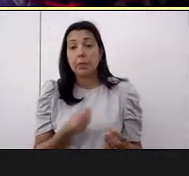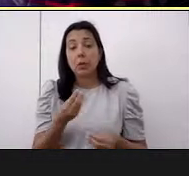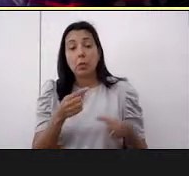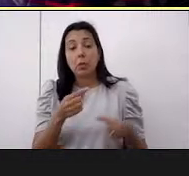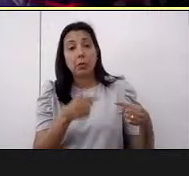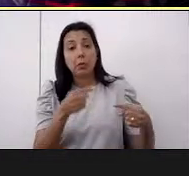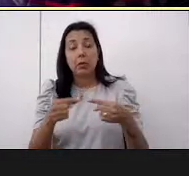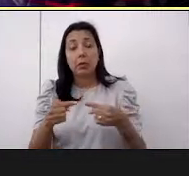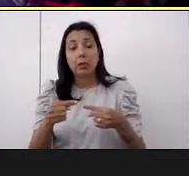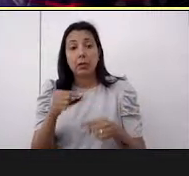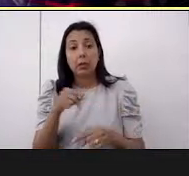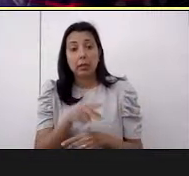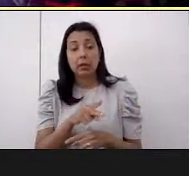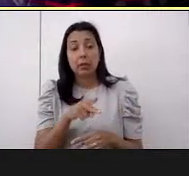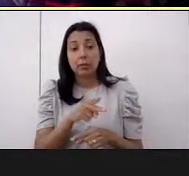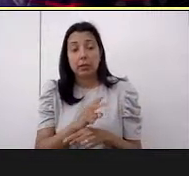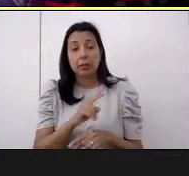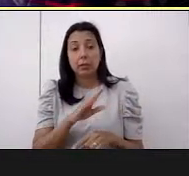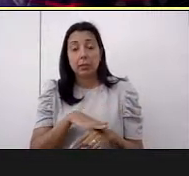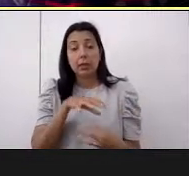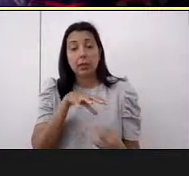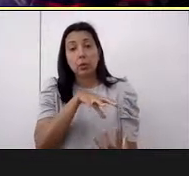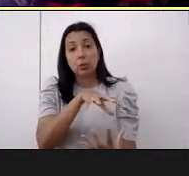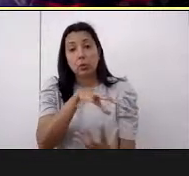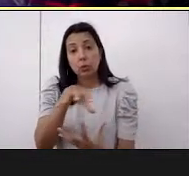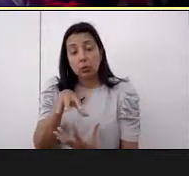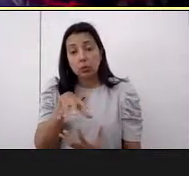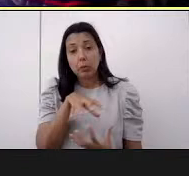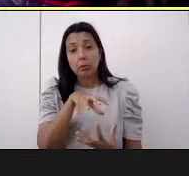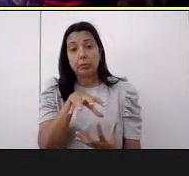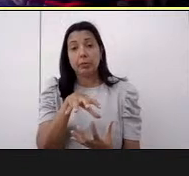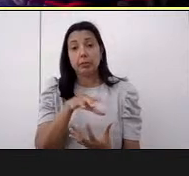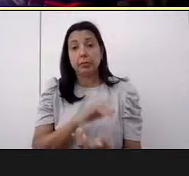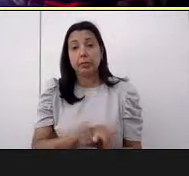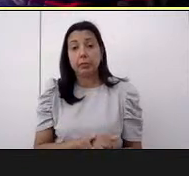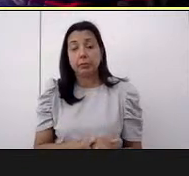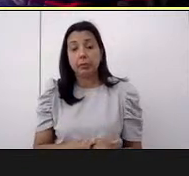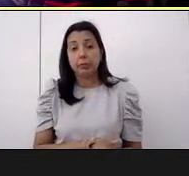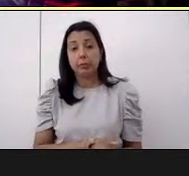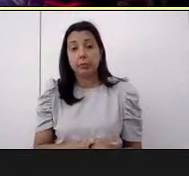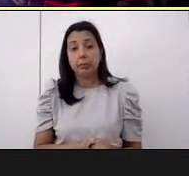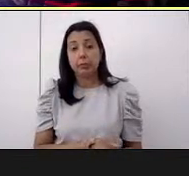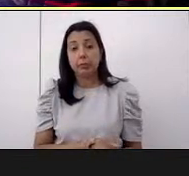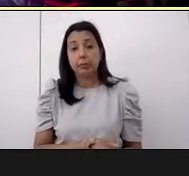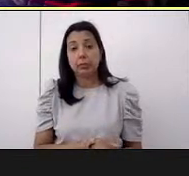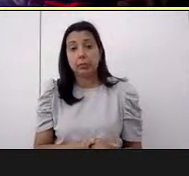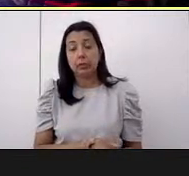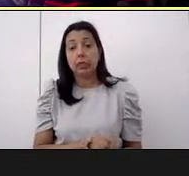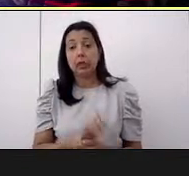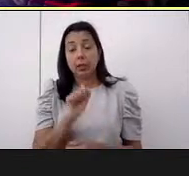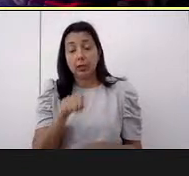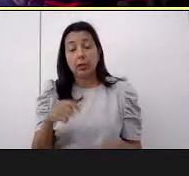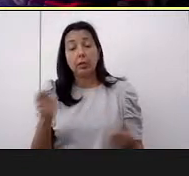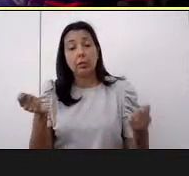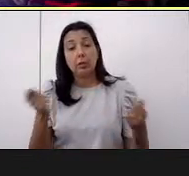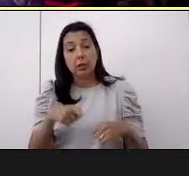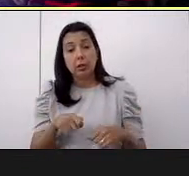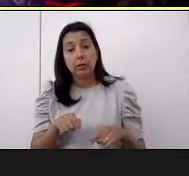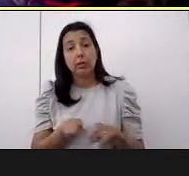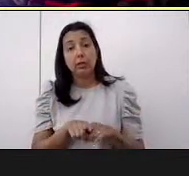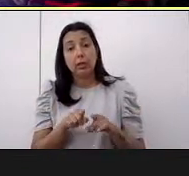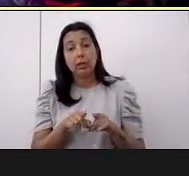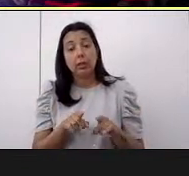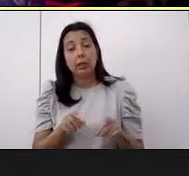arbitrating between different interests makes it possible to depoliticize and